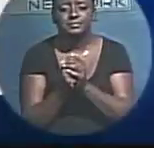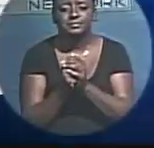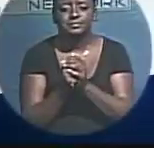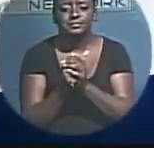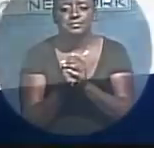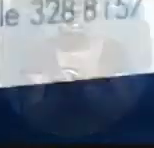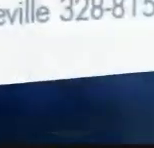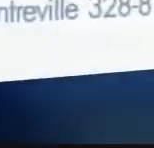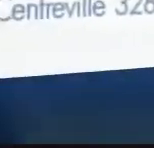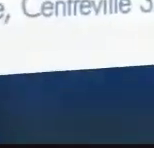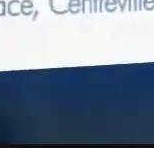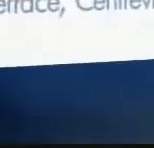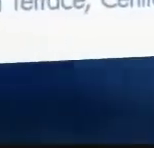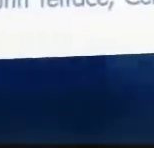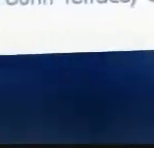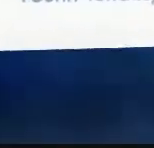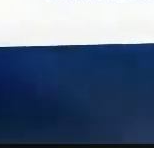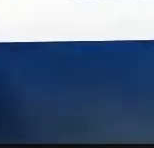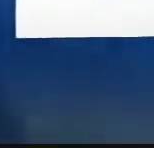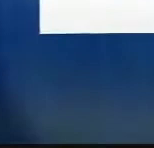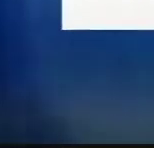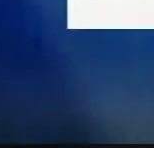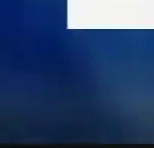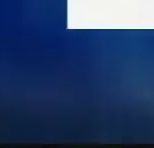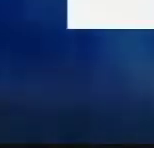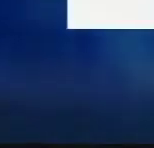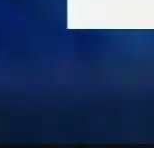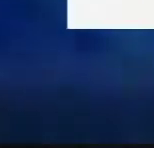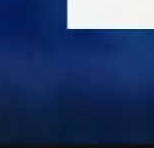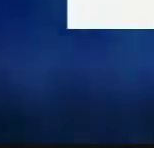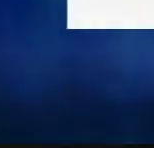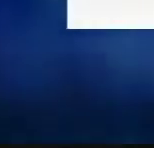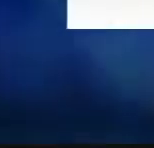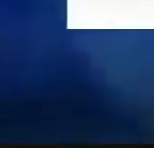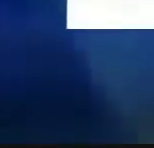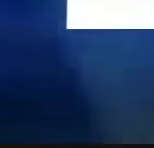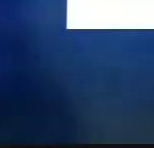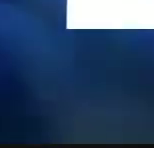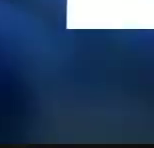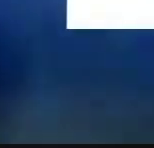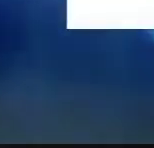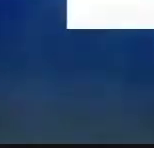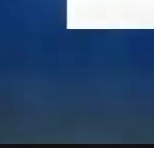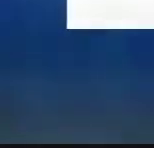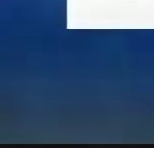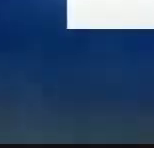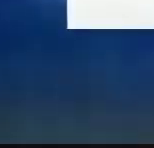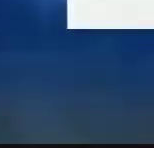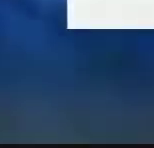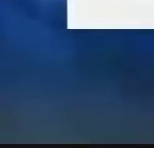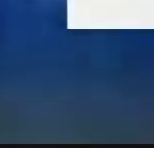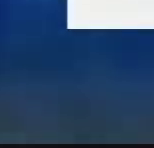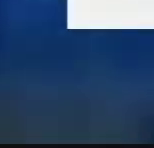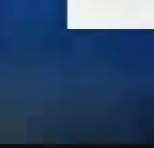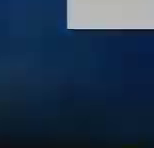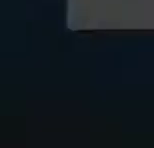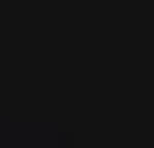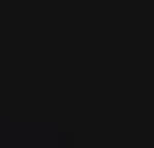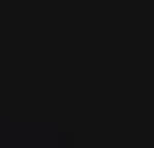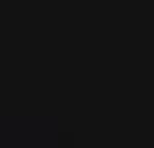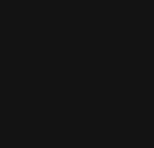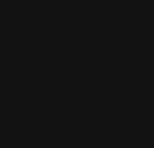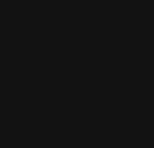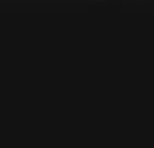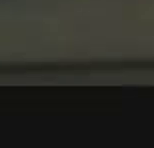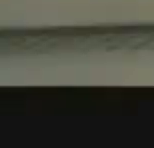ZNS Total Sports is brought to you by Fourth Terrace Diagnostic Center, providing quality imaging and radiology since